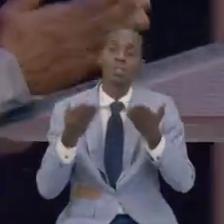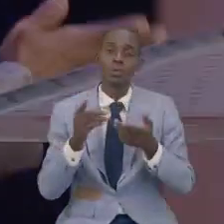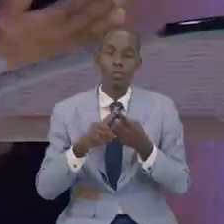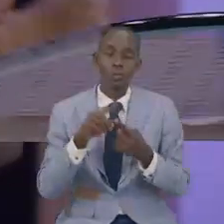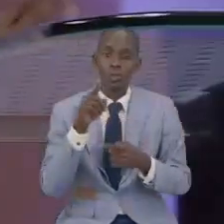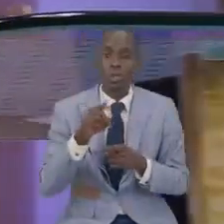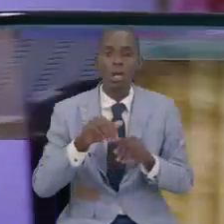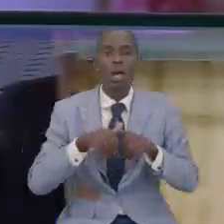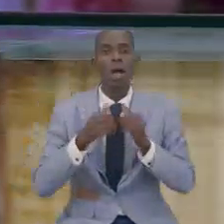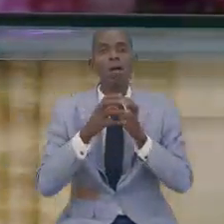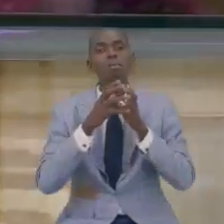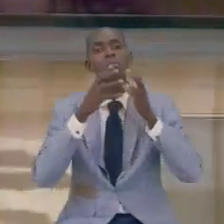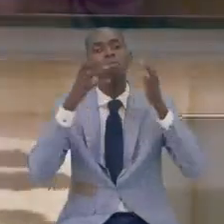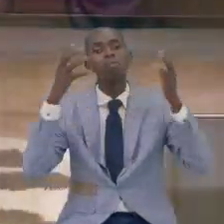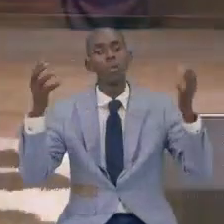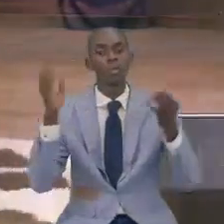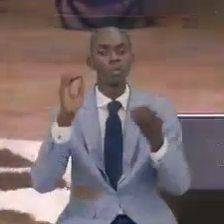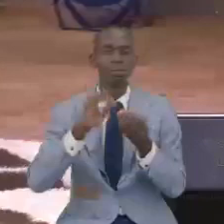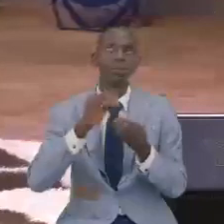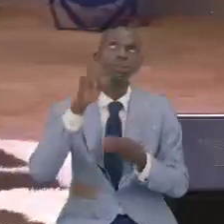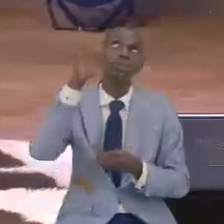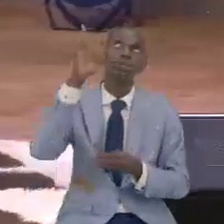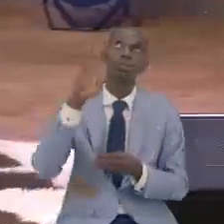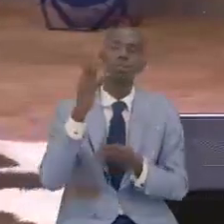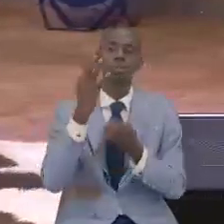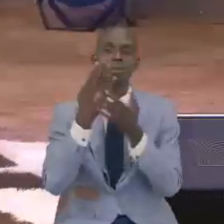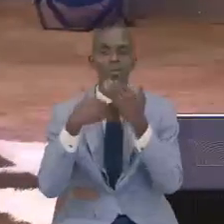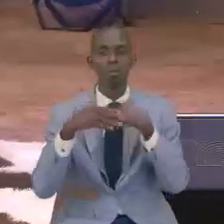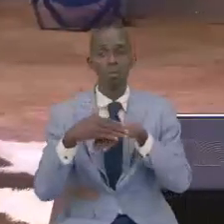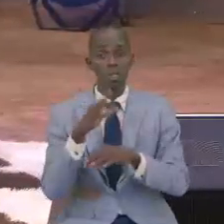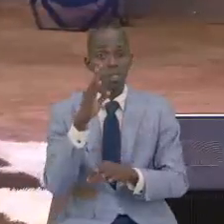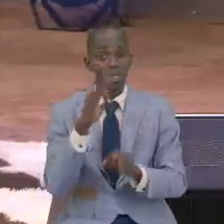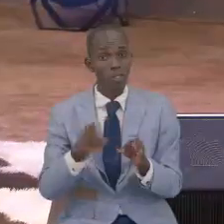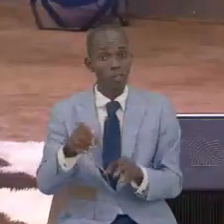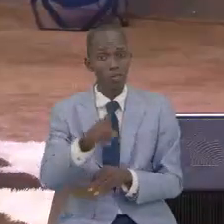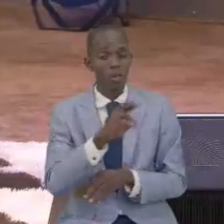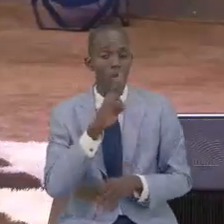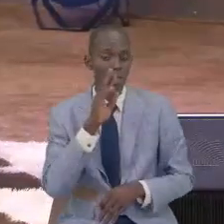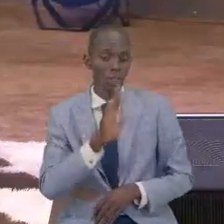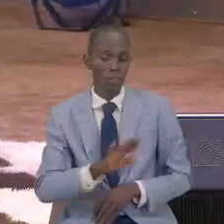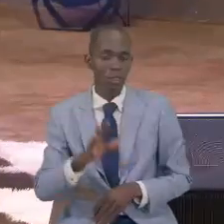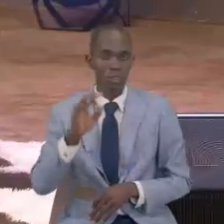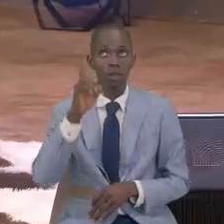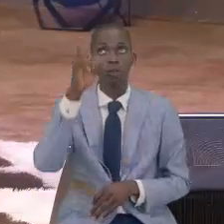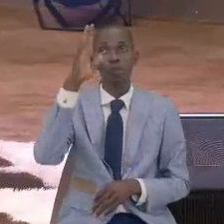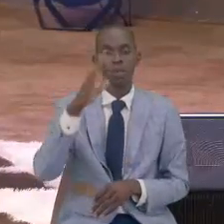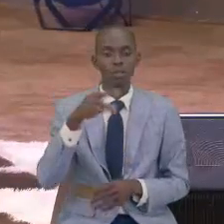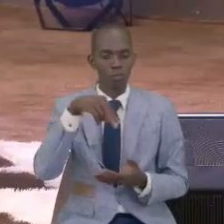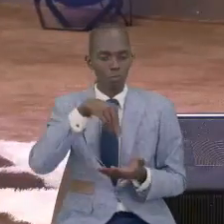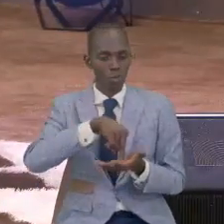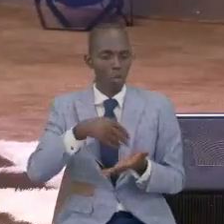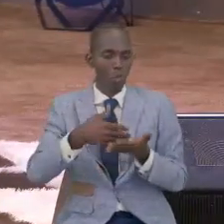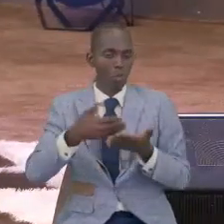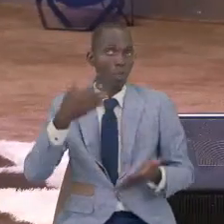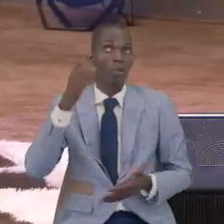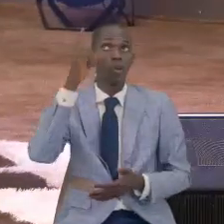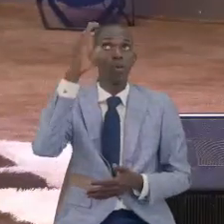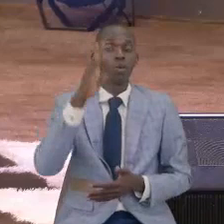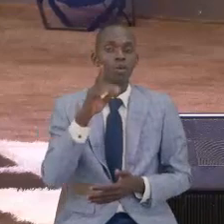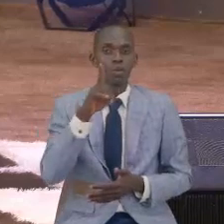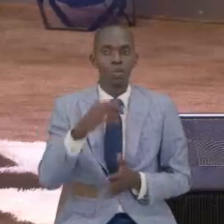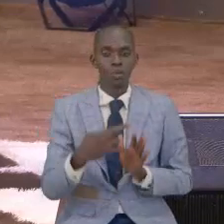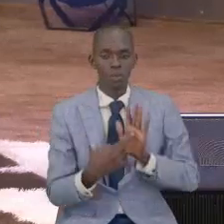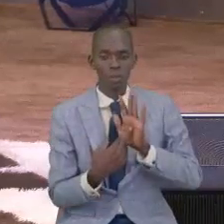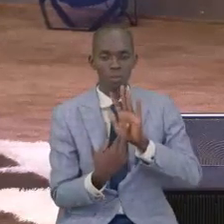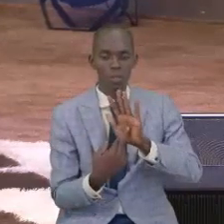more the Lord God of heaven. So if you're a child of God and you stand before God and you represent